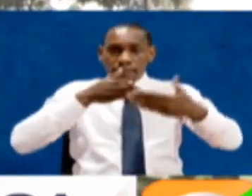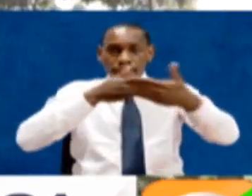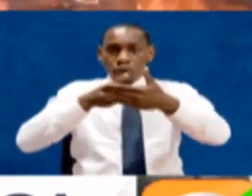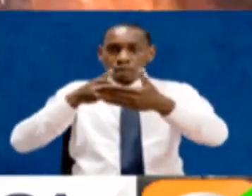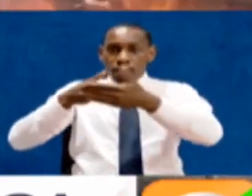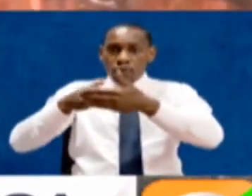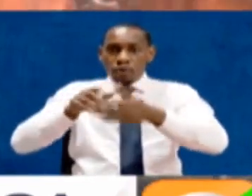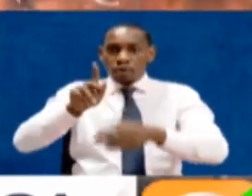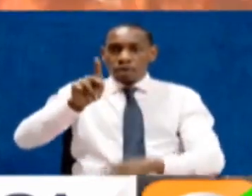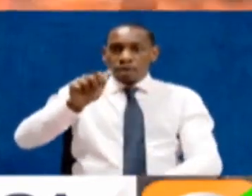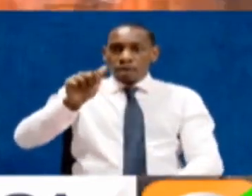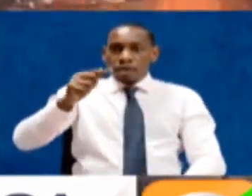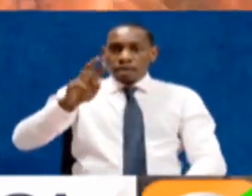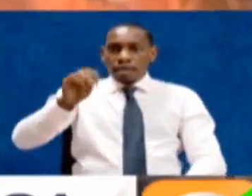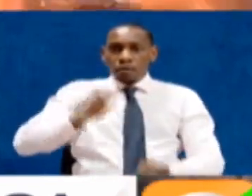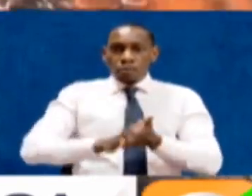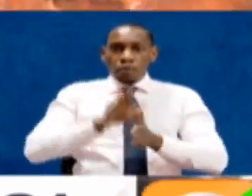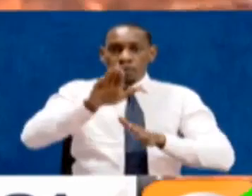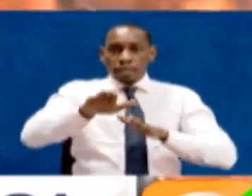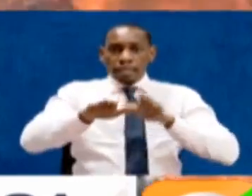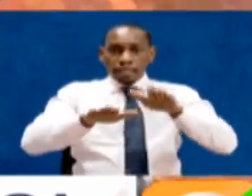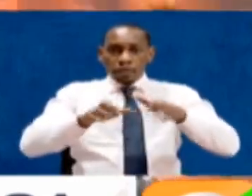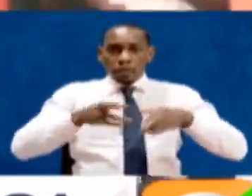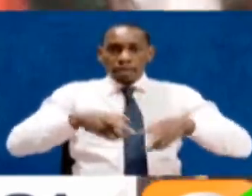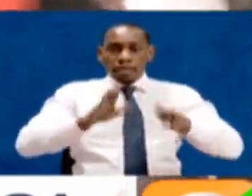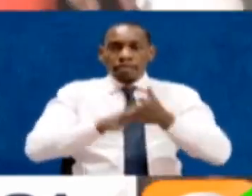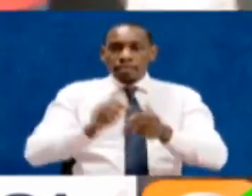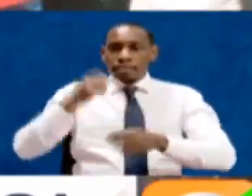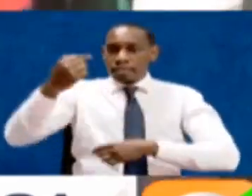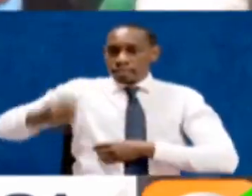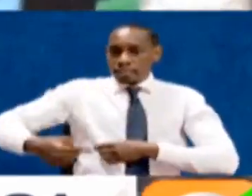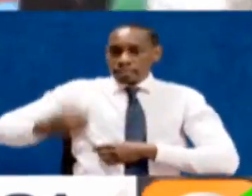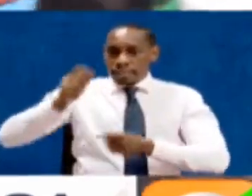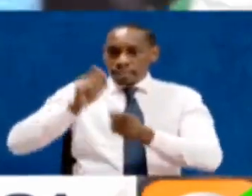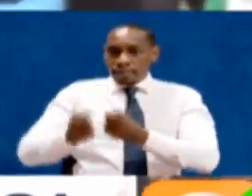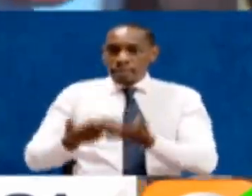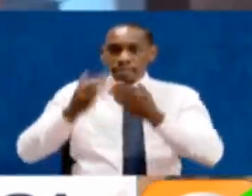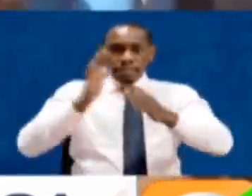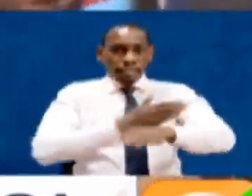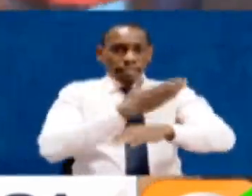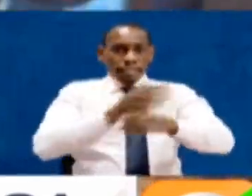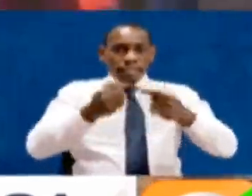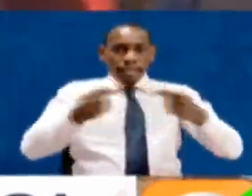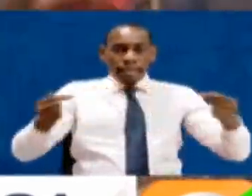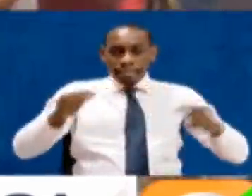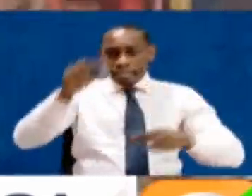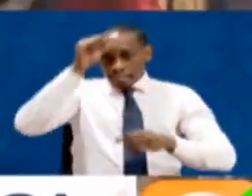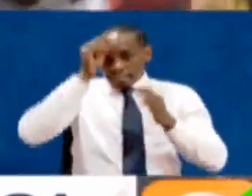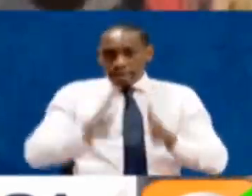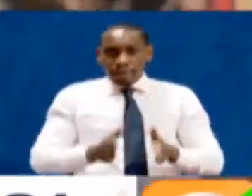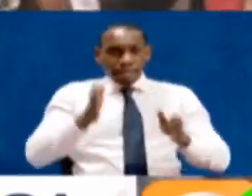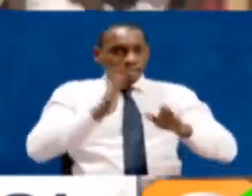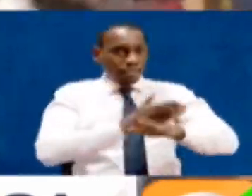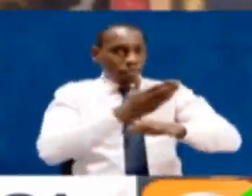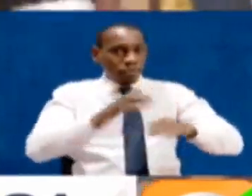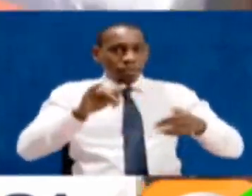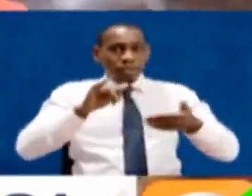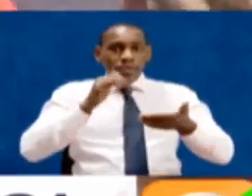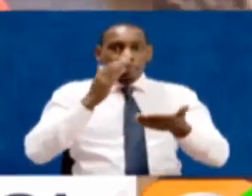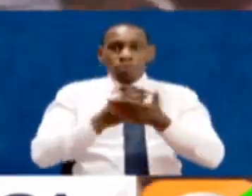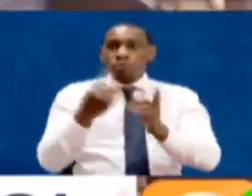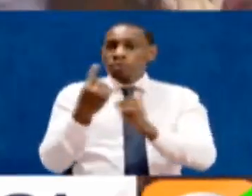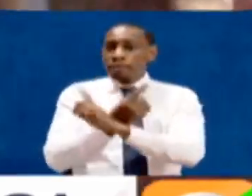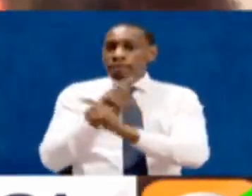blocking the Kagumo-Kerugoya Road. They burnt tires singing anti-Waiguru songs. But that was